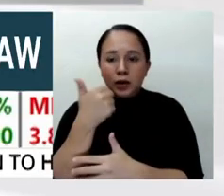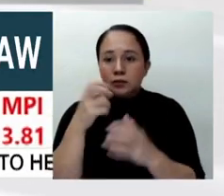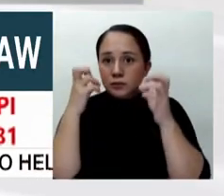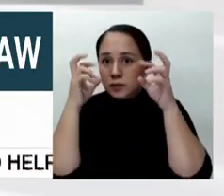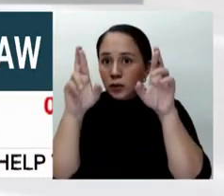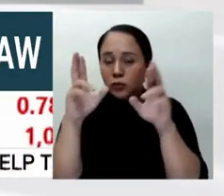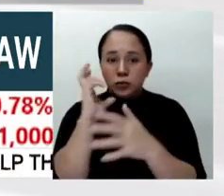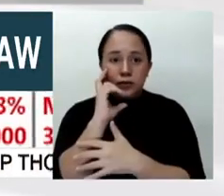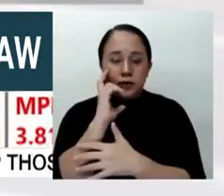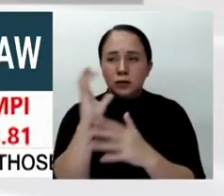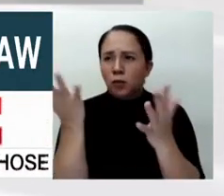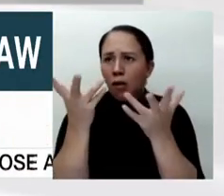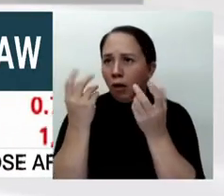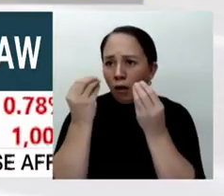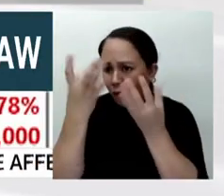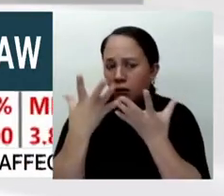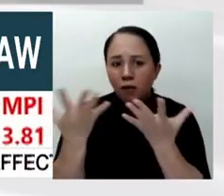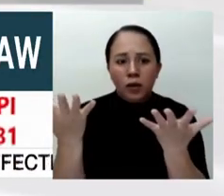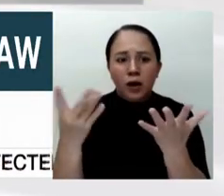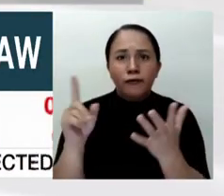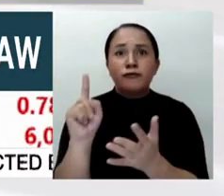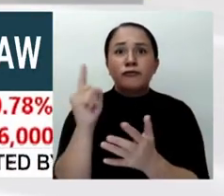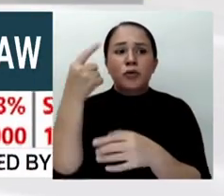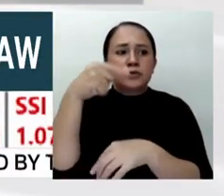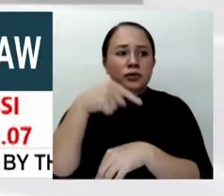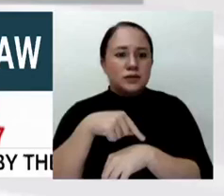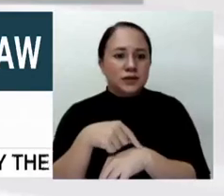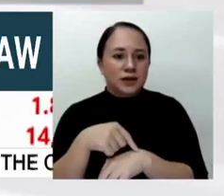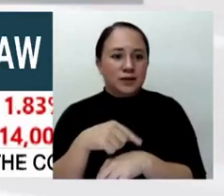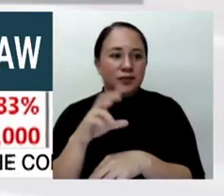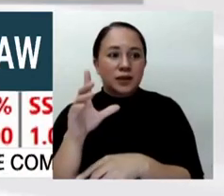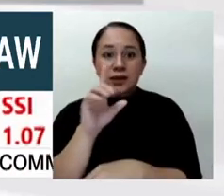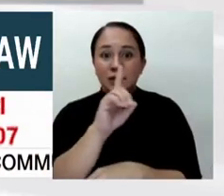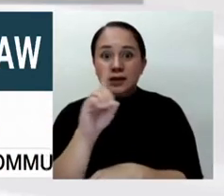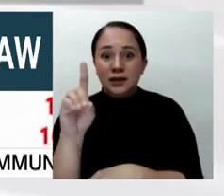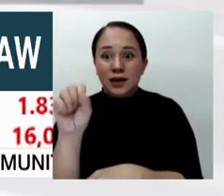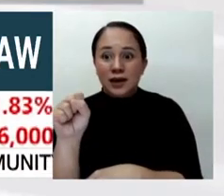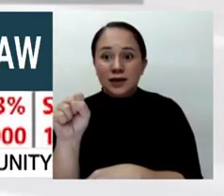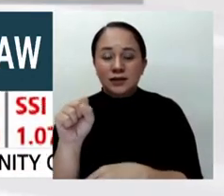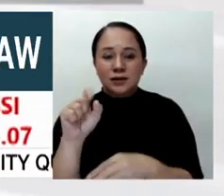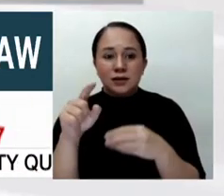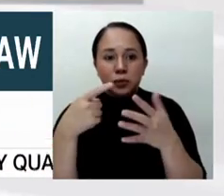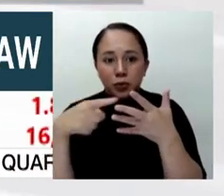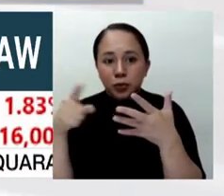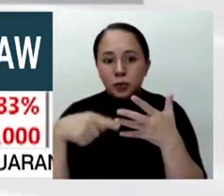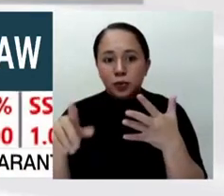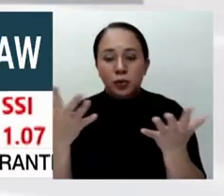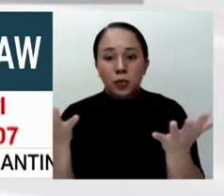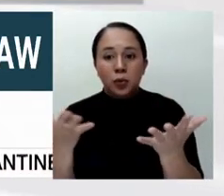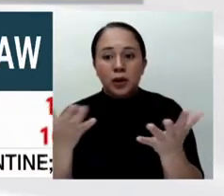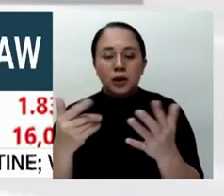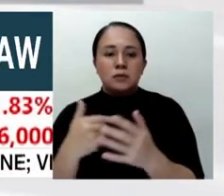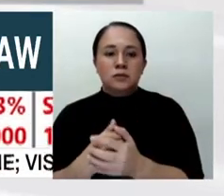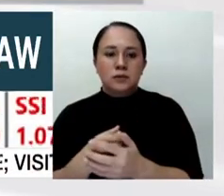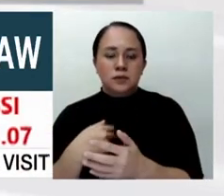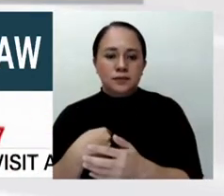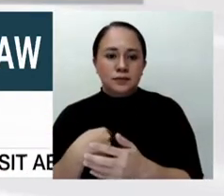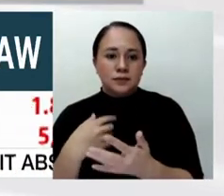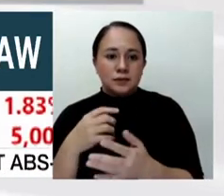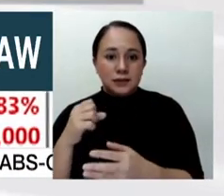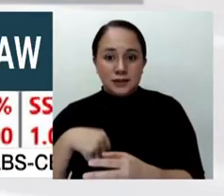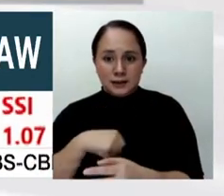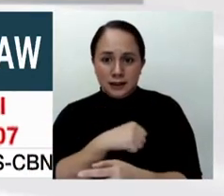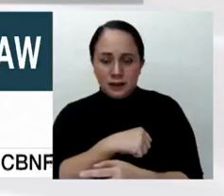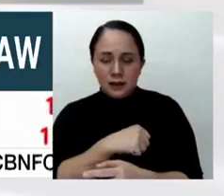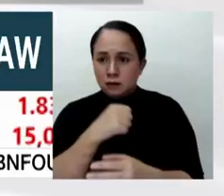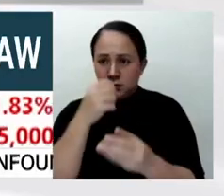time. First time natin narin yung DDS nung nag-iimbestiga na kami sa Senate. So it's not on me, Carmina.